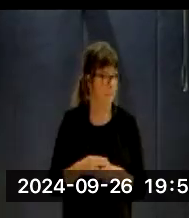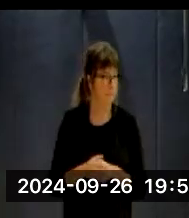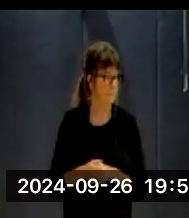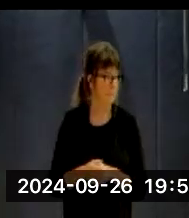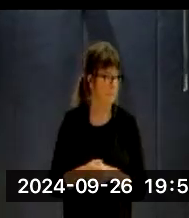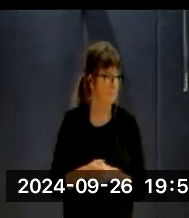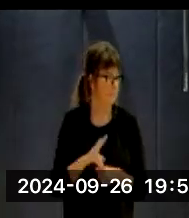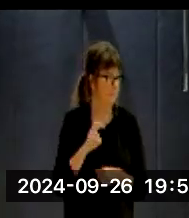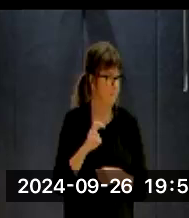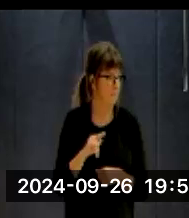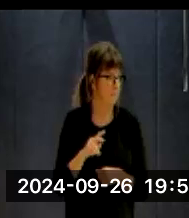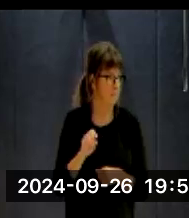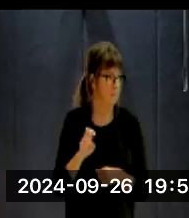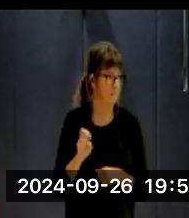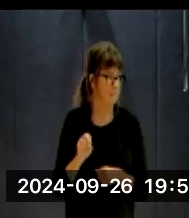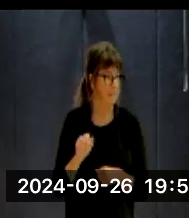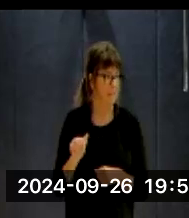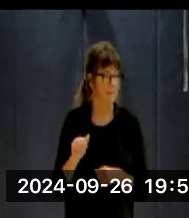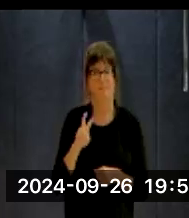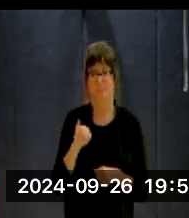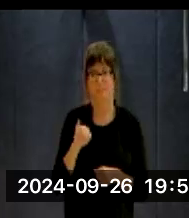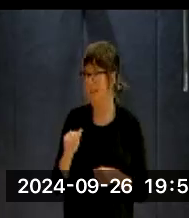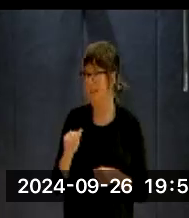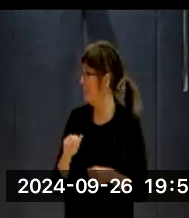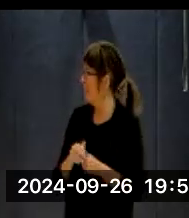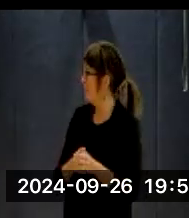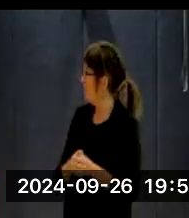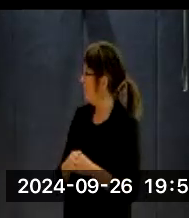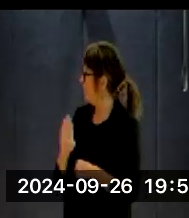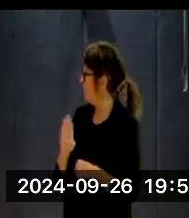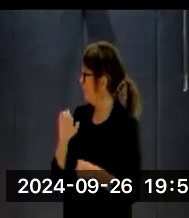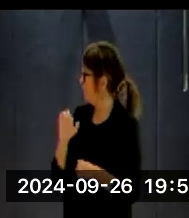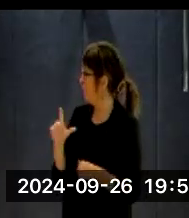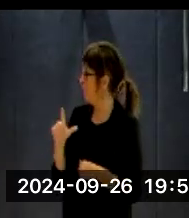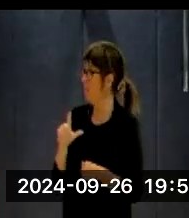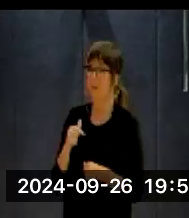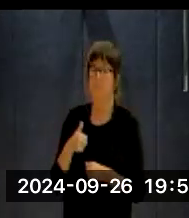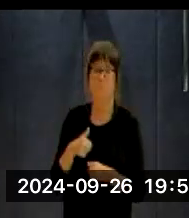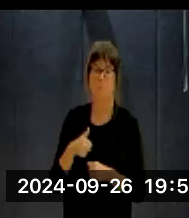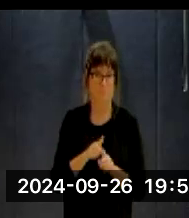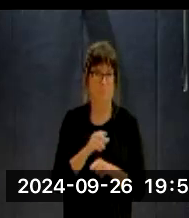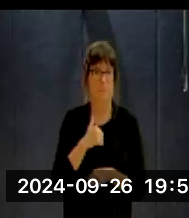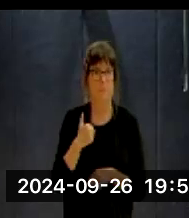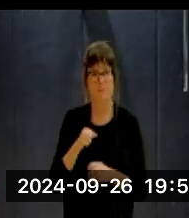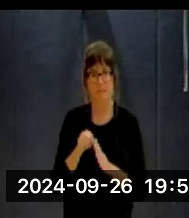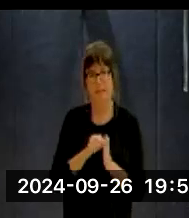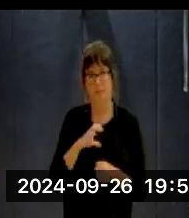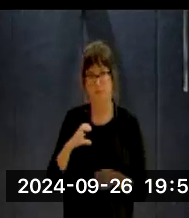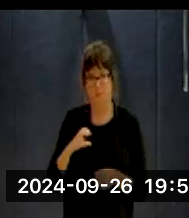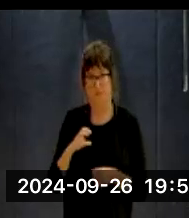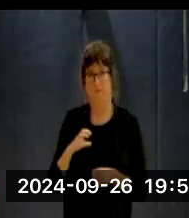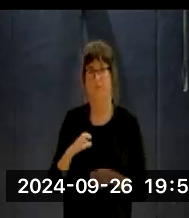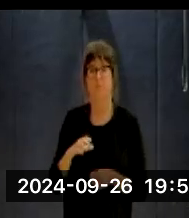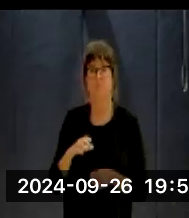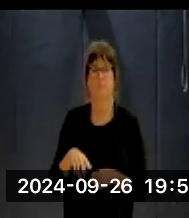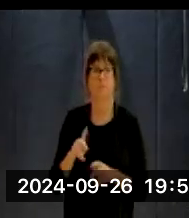Good evening, everyone. My name is Viviana Barnwell. I am a council member at the State Council on Developmental Disabilities